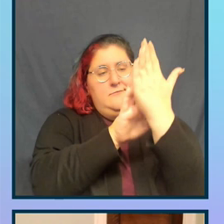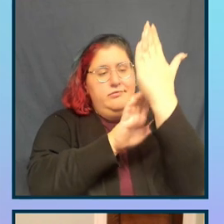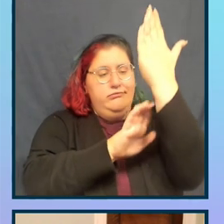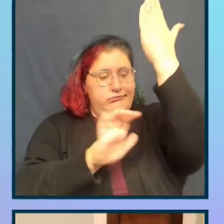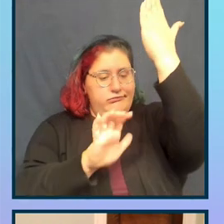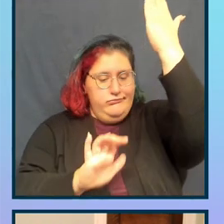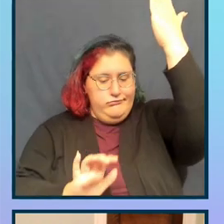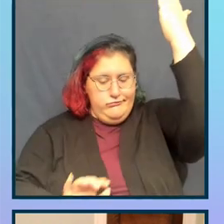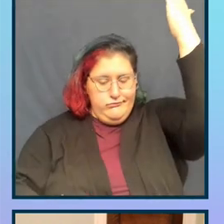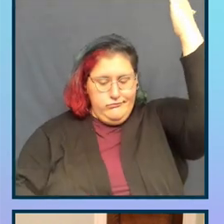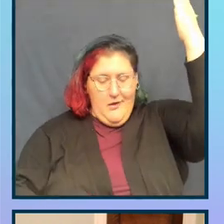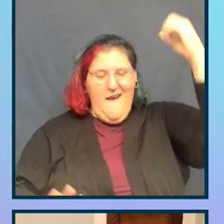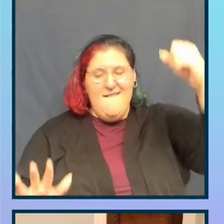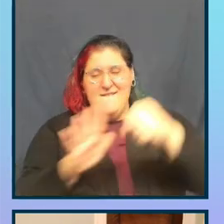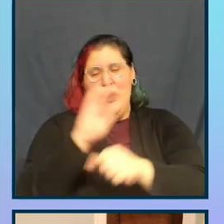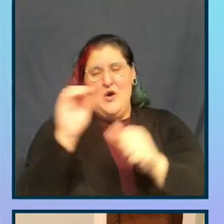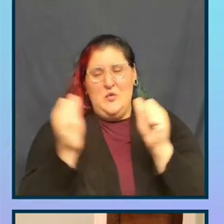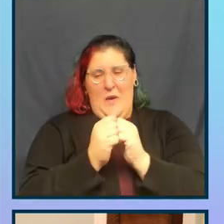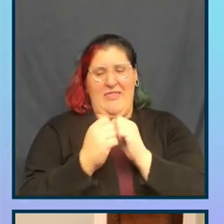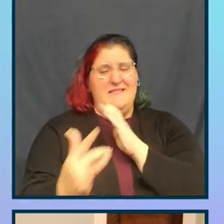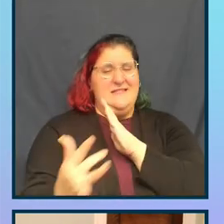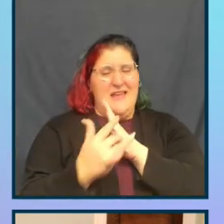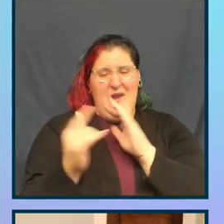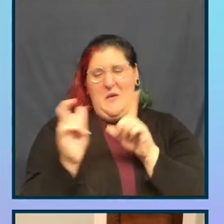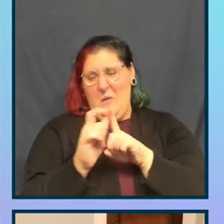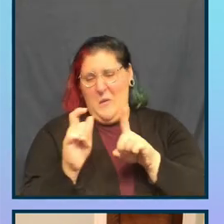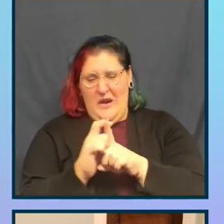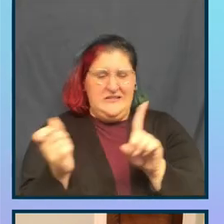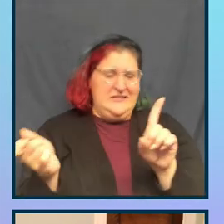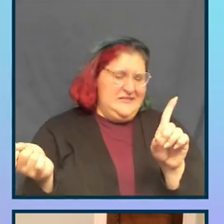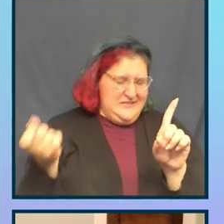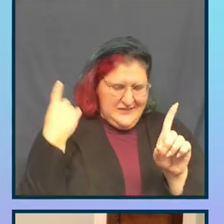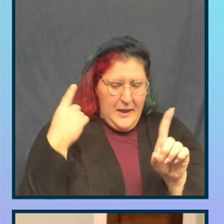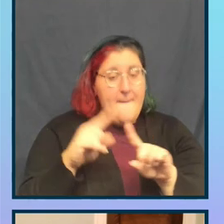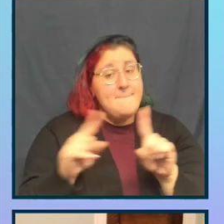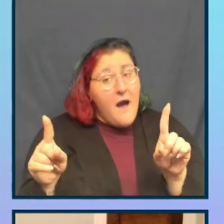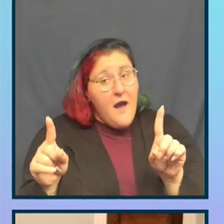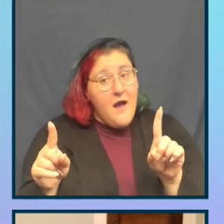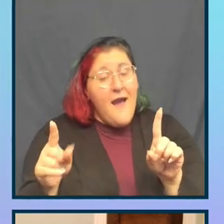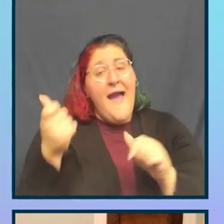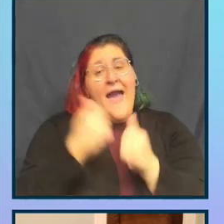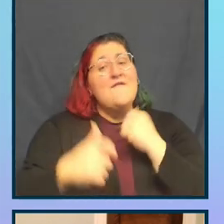understand. And even if you never fully understand the document, every time you read it, you will learn